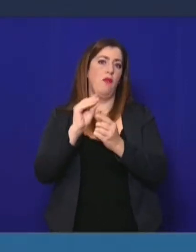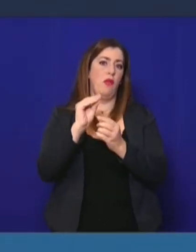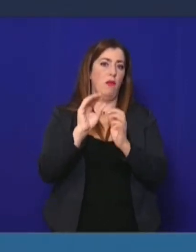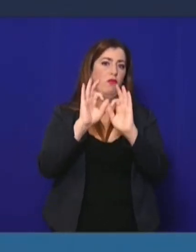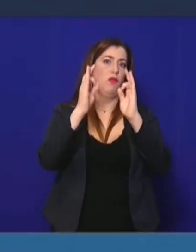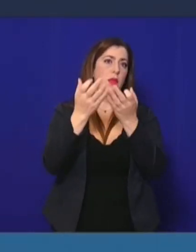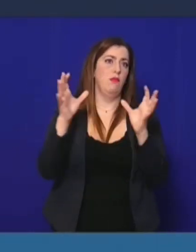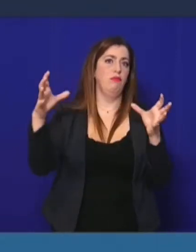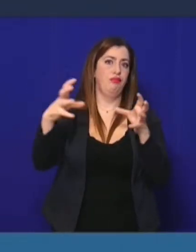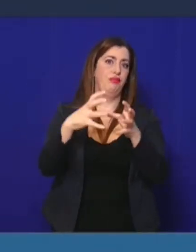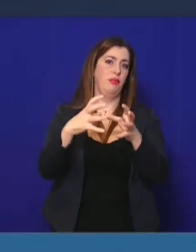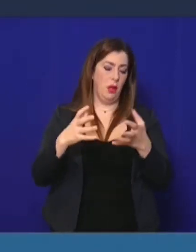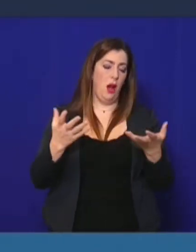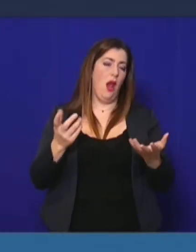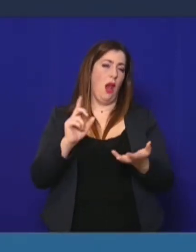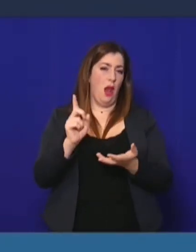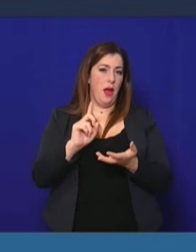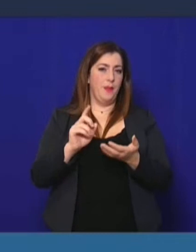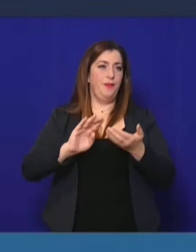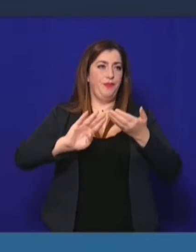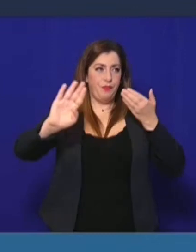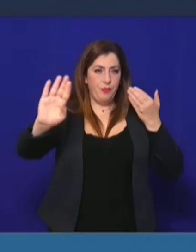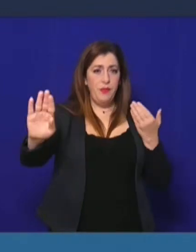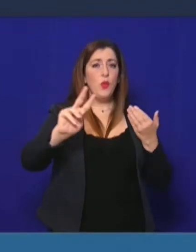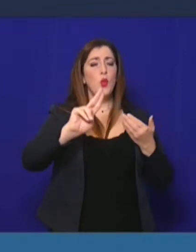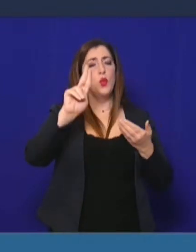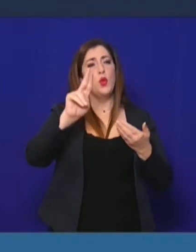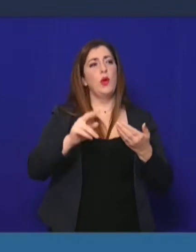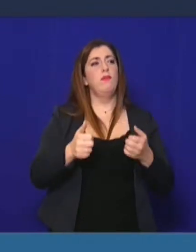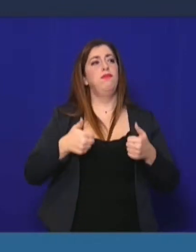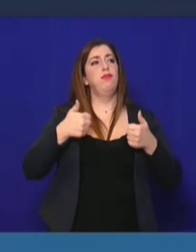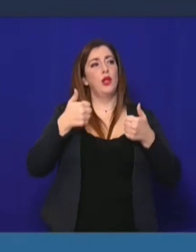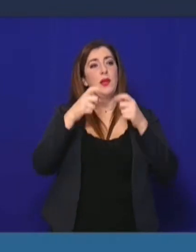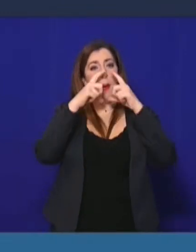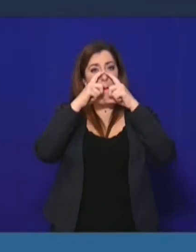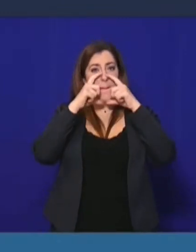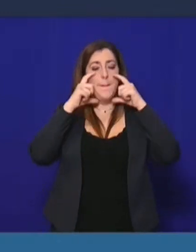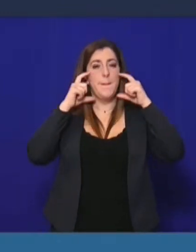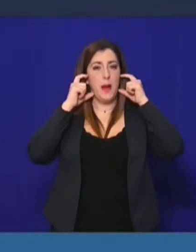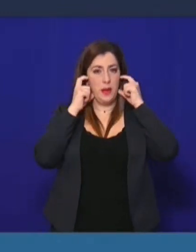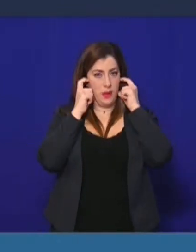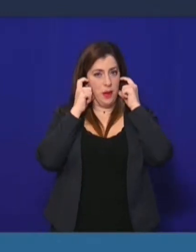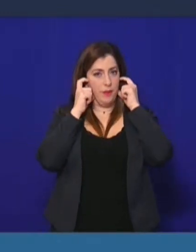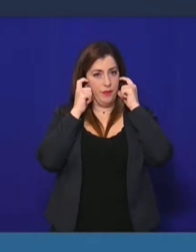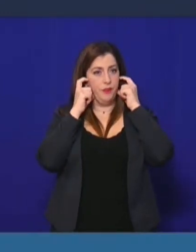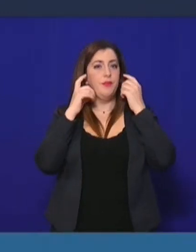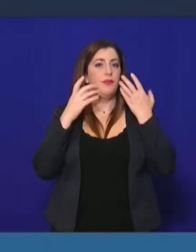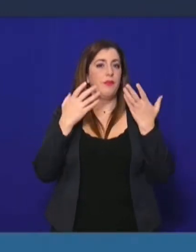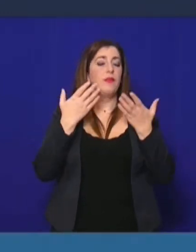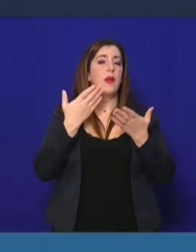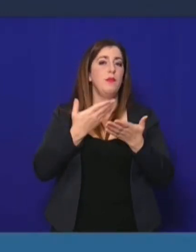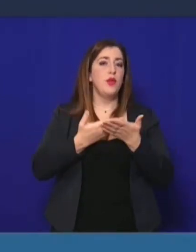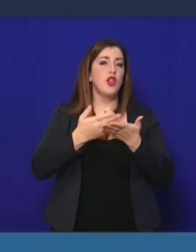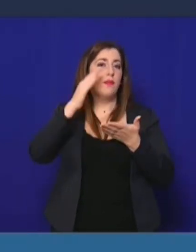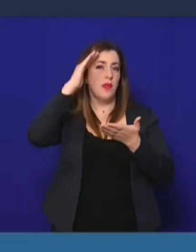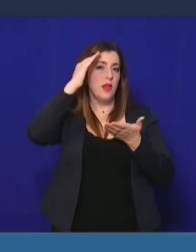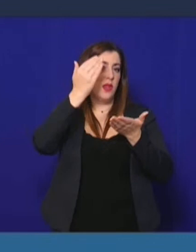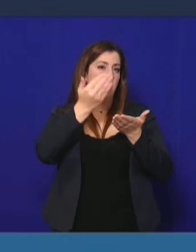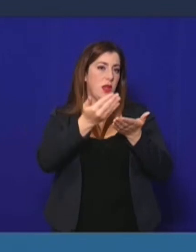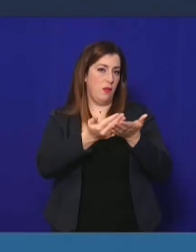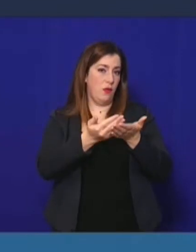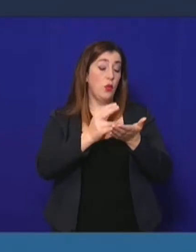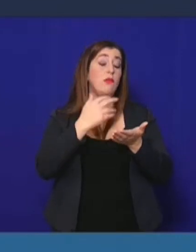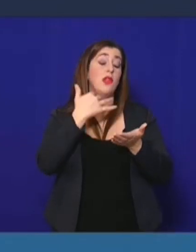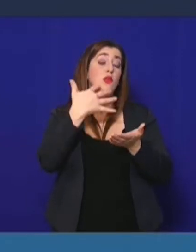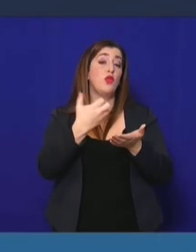kellna fl-anzjani, l-użu tal-maskri nafu kemm tista' tevita li jkollok trasmissjoni lil ħadd ieħor u tevita li jkollok bżonn toqgħod